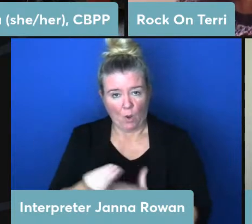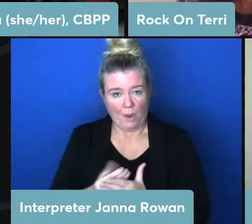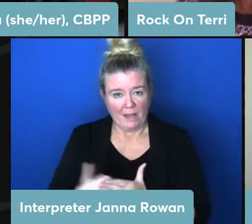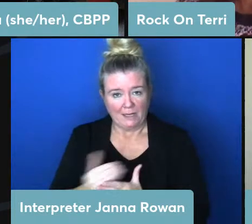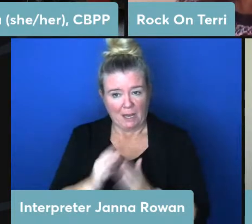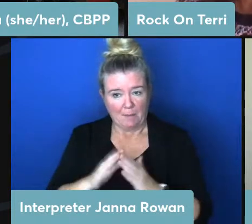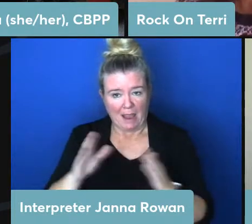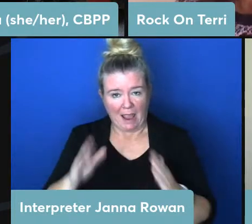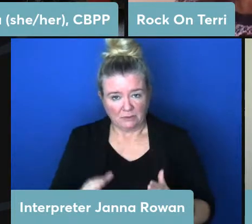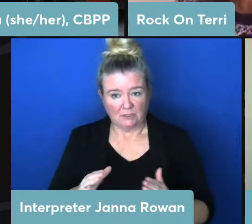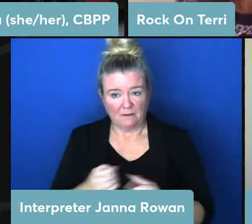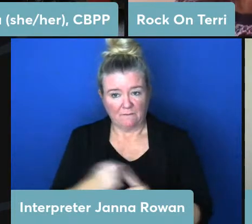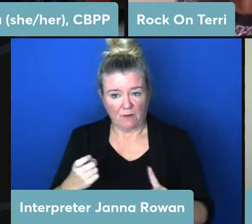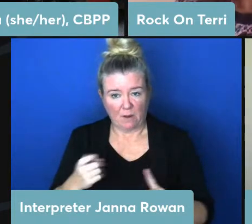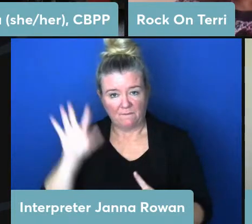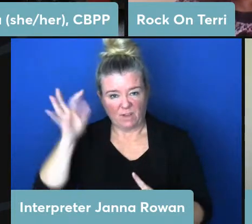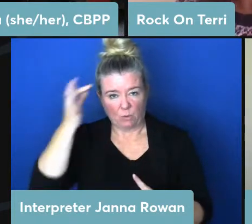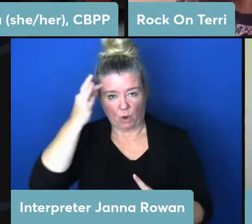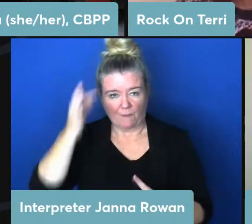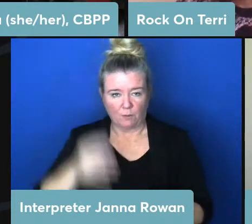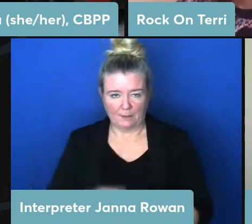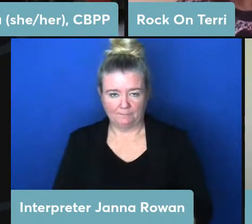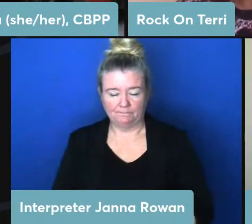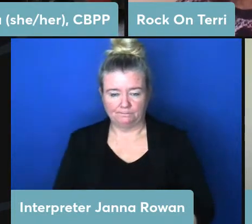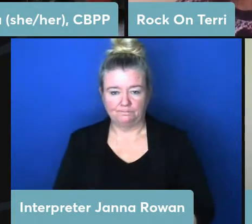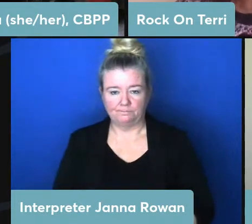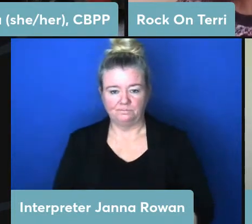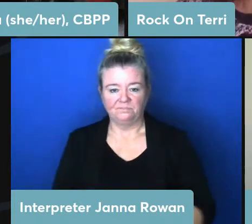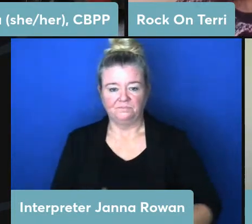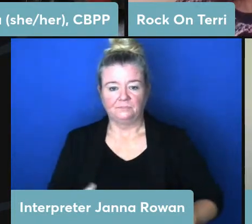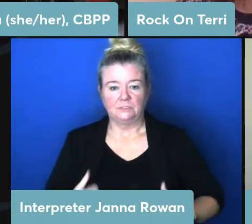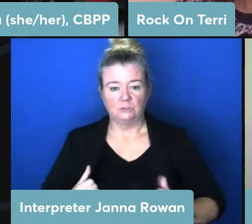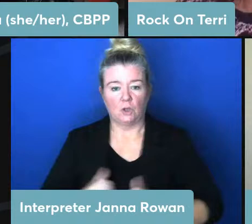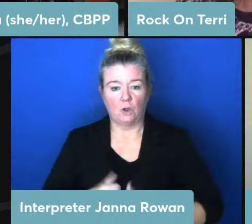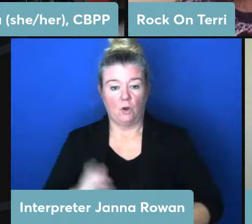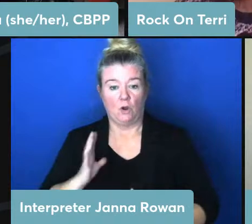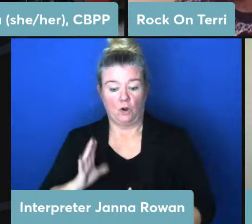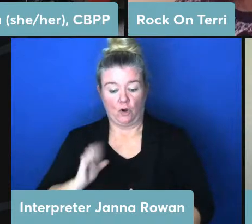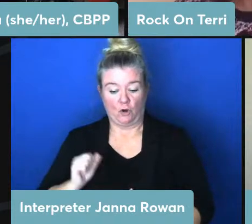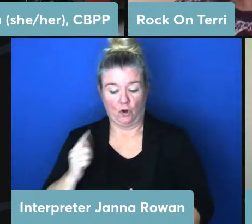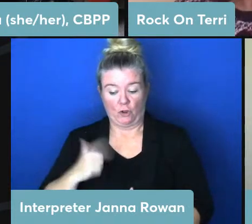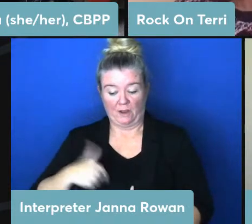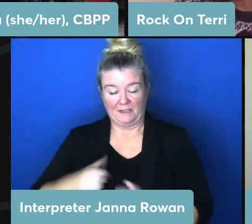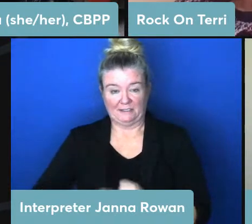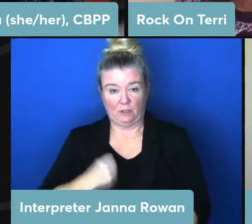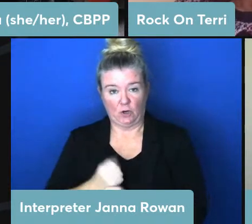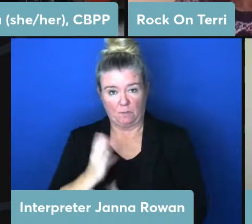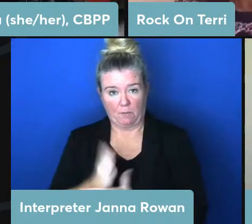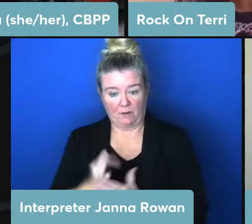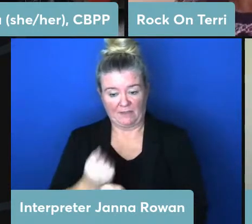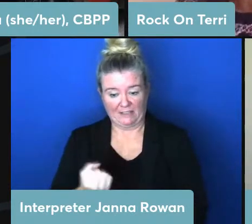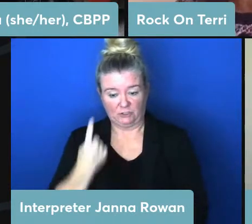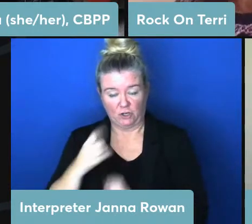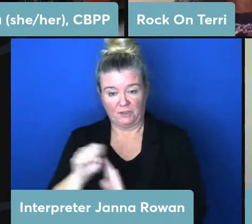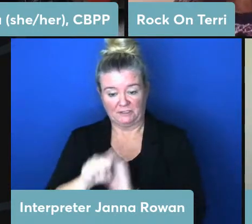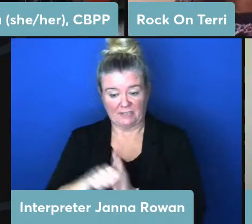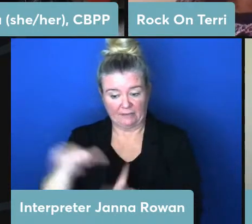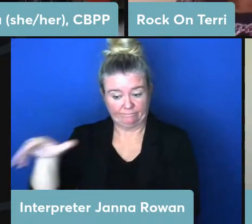and rental assistance comes from the federal government. Mm-hmm. And, you know, earlier this year, or really part of last year, the state got